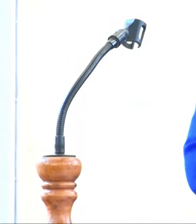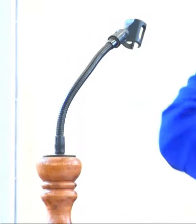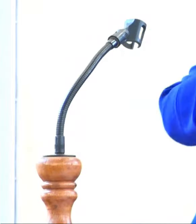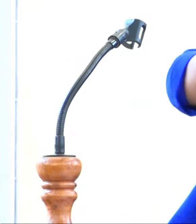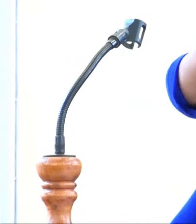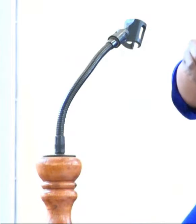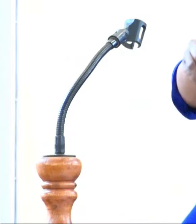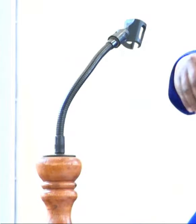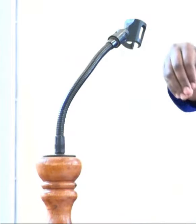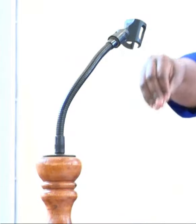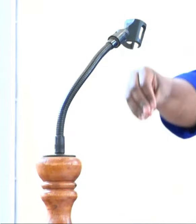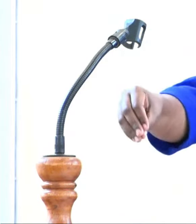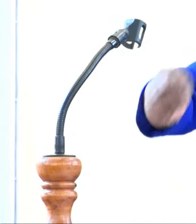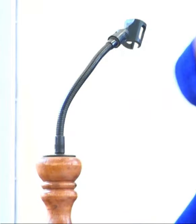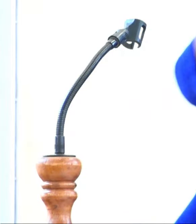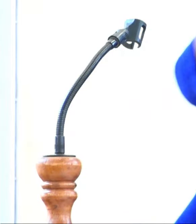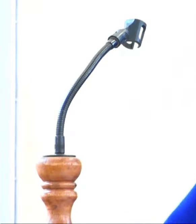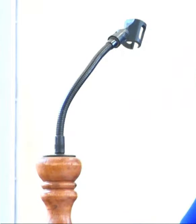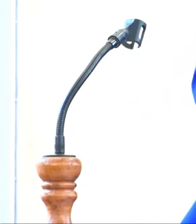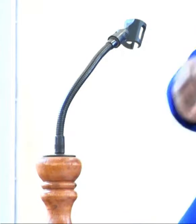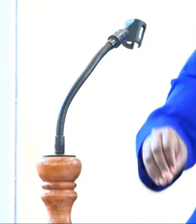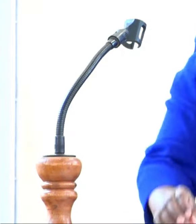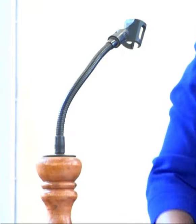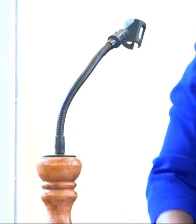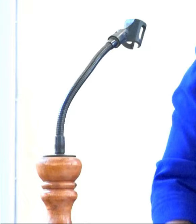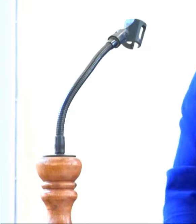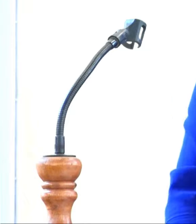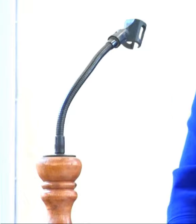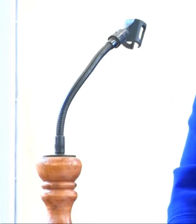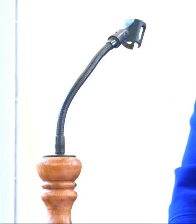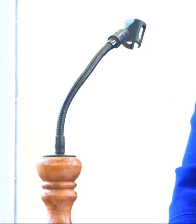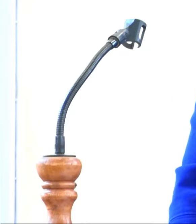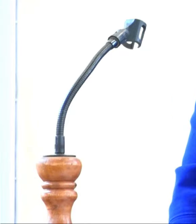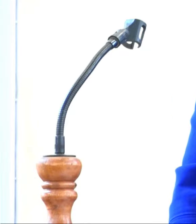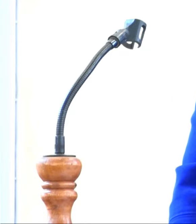as long as you are in my lineage, you must support the Women's Guild.